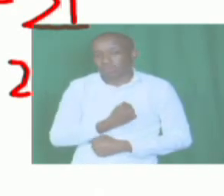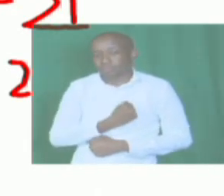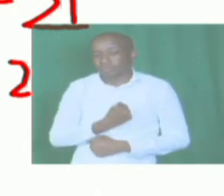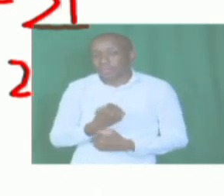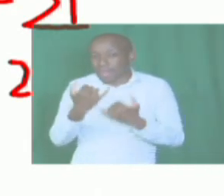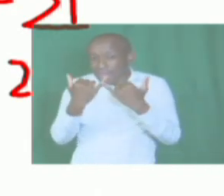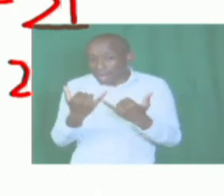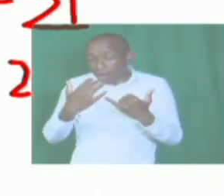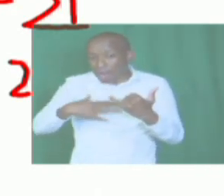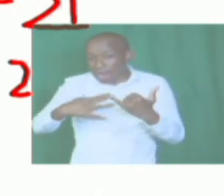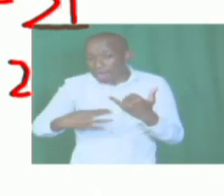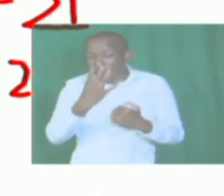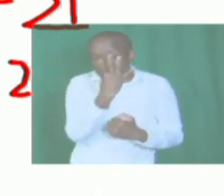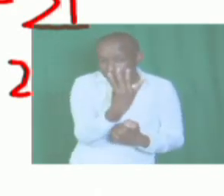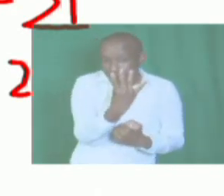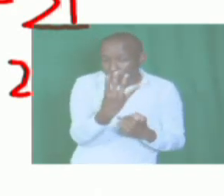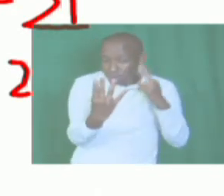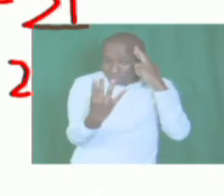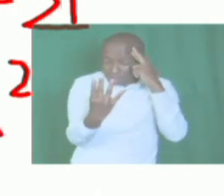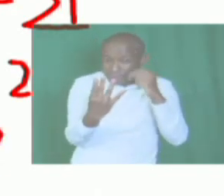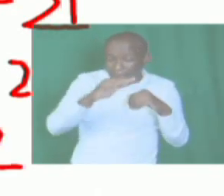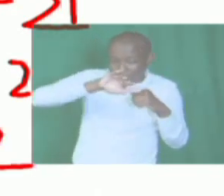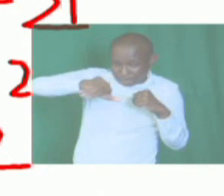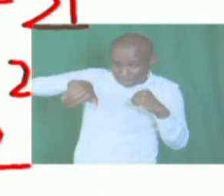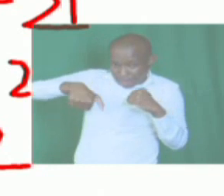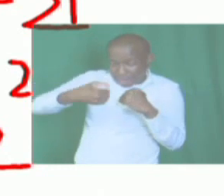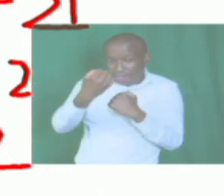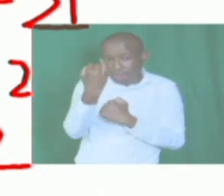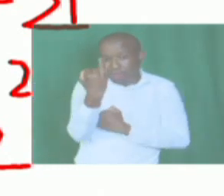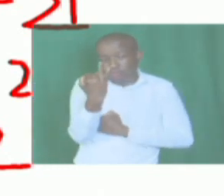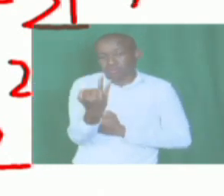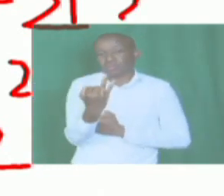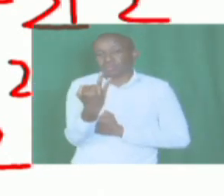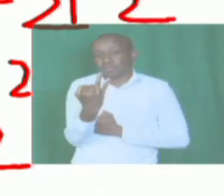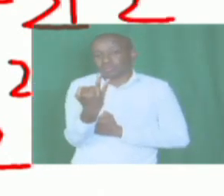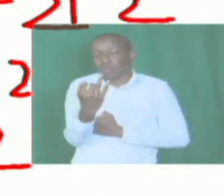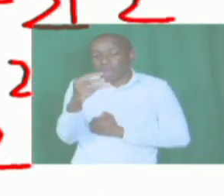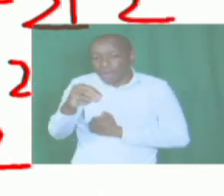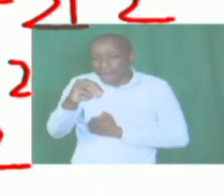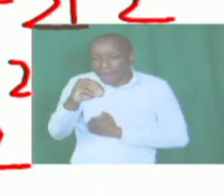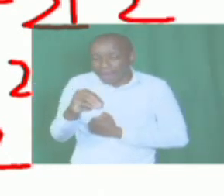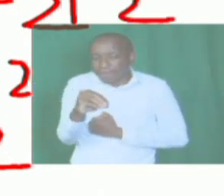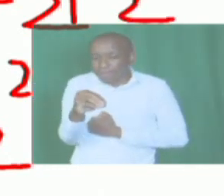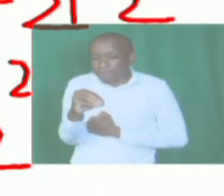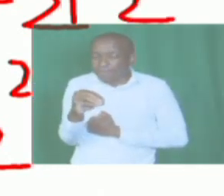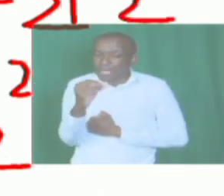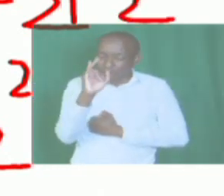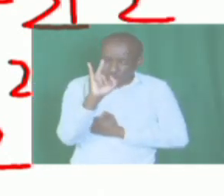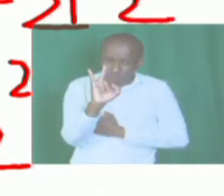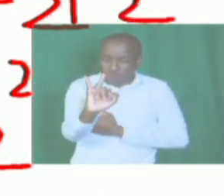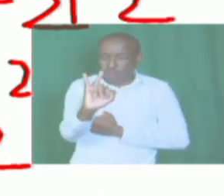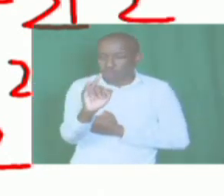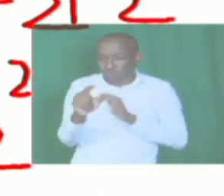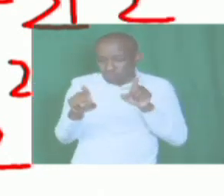And then from the 4 that we got there, we subtract a 2, and then we are going to have a 2